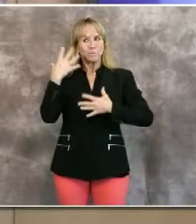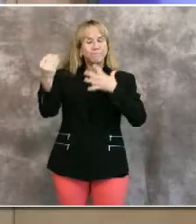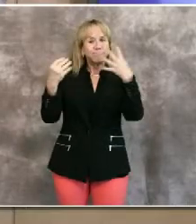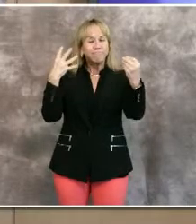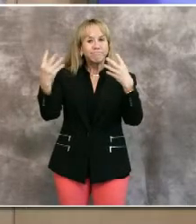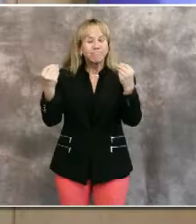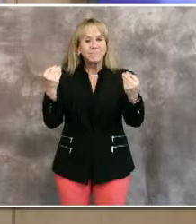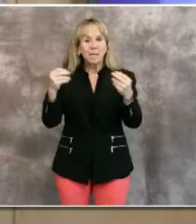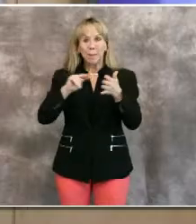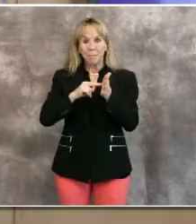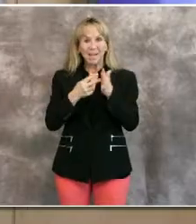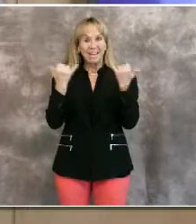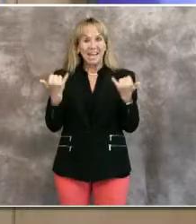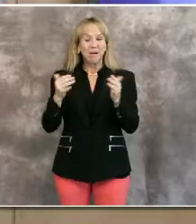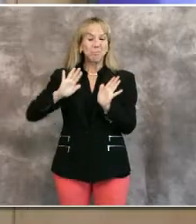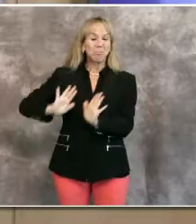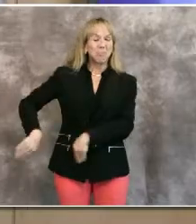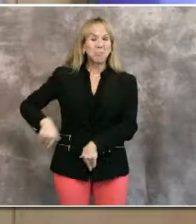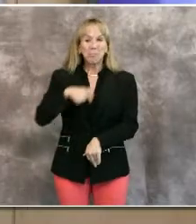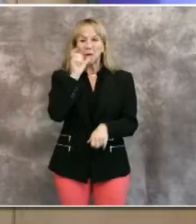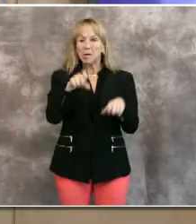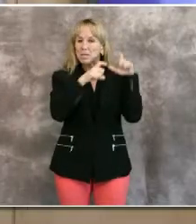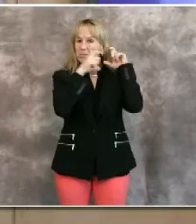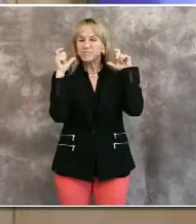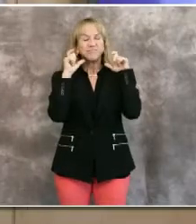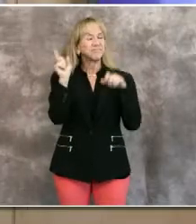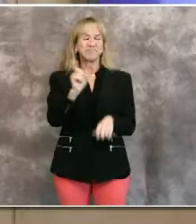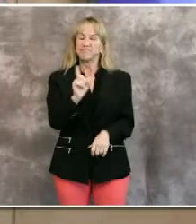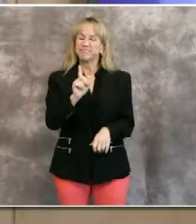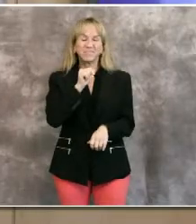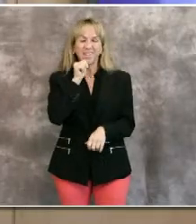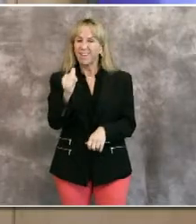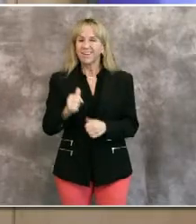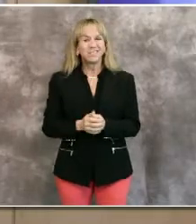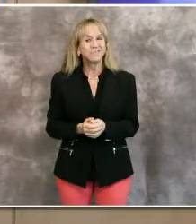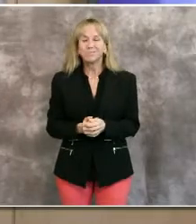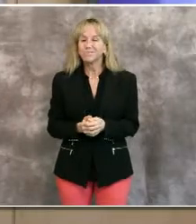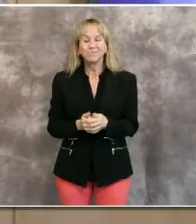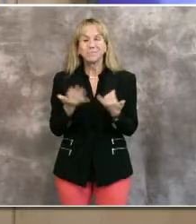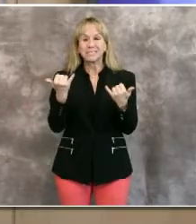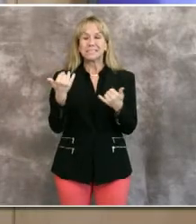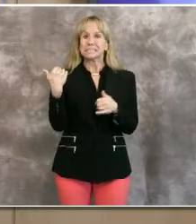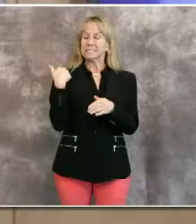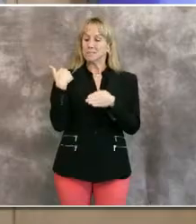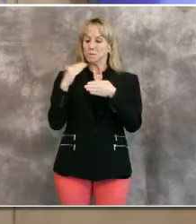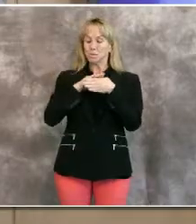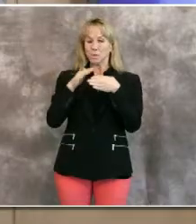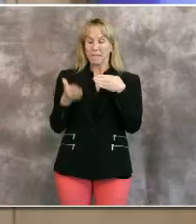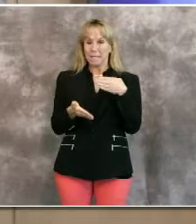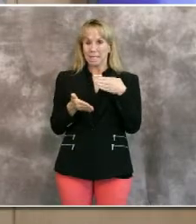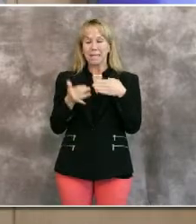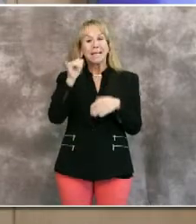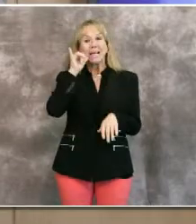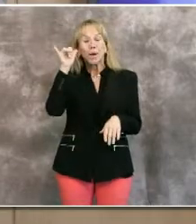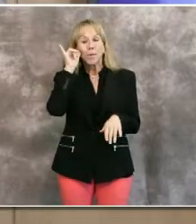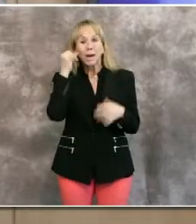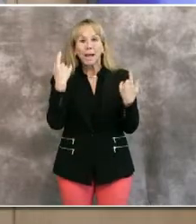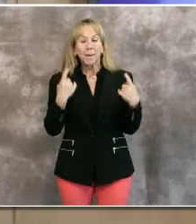mean that we can let our guard down. The events of this past weekend bear that out.